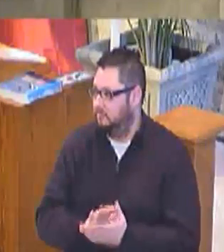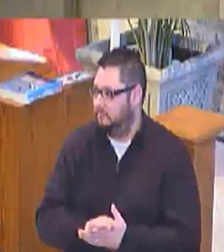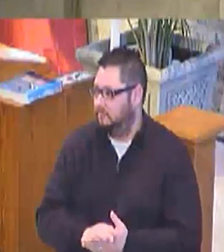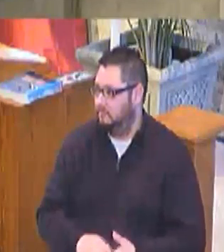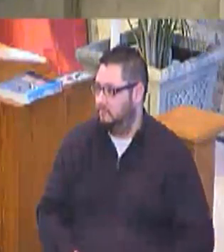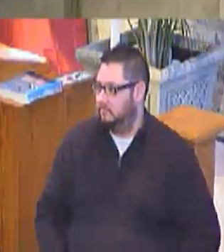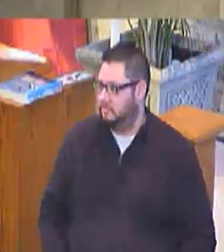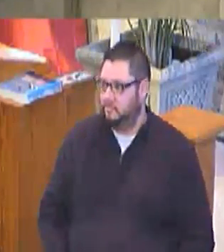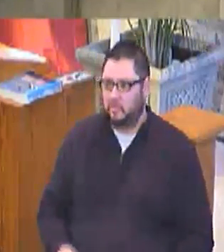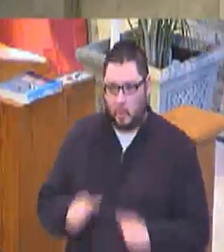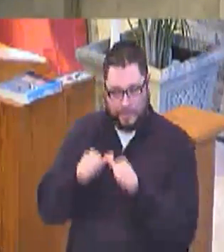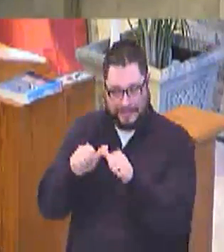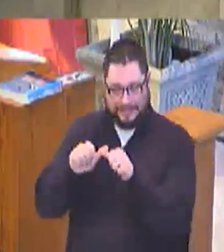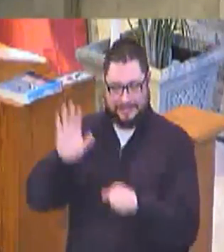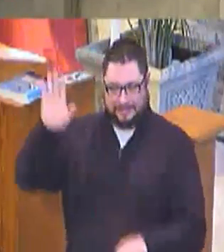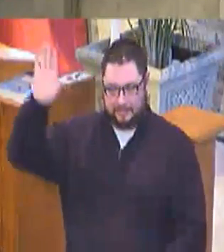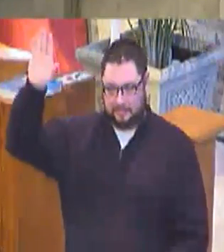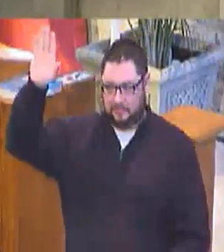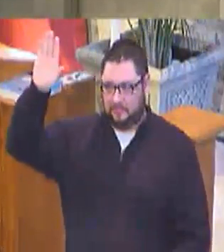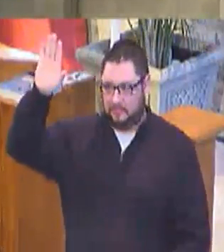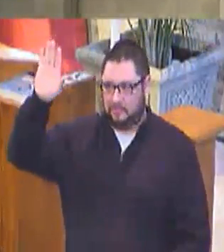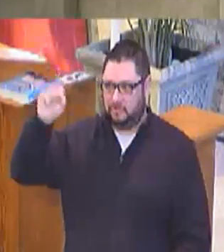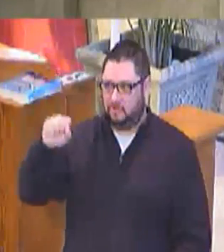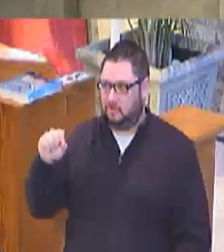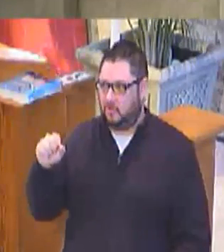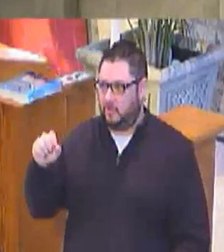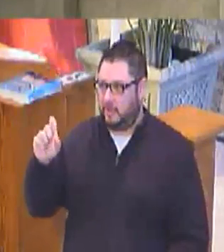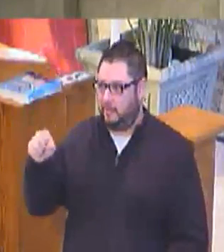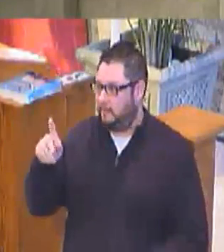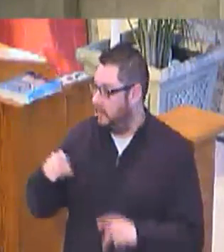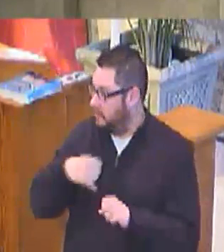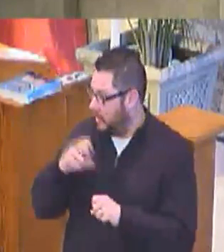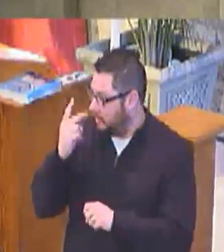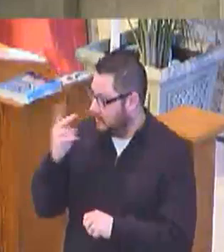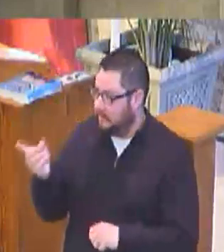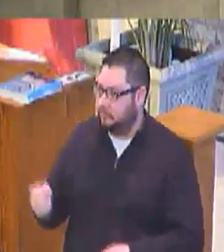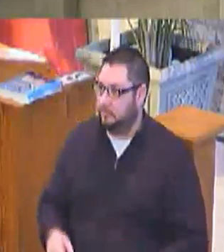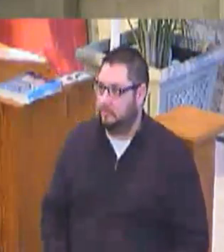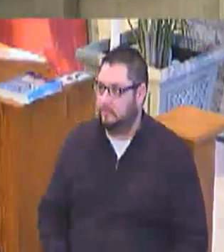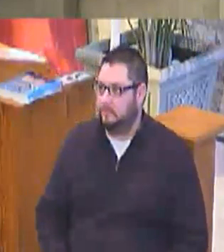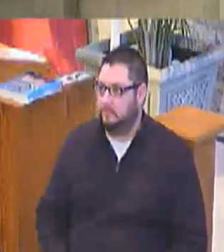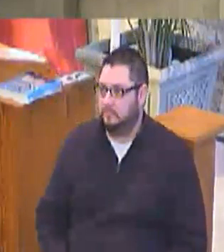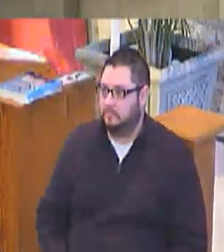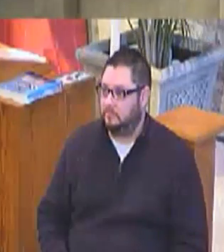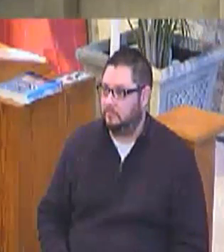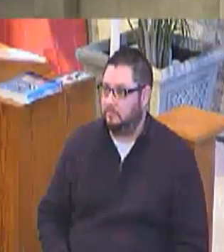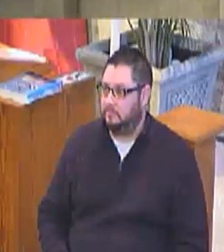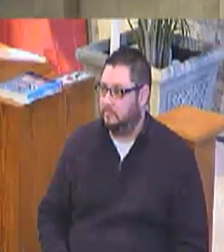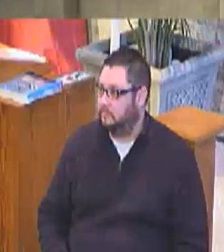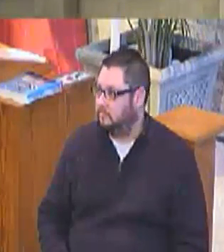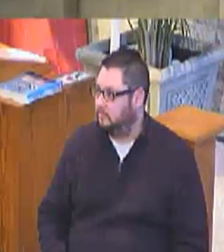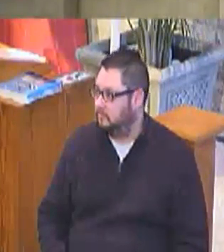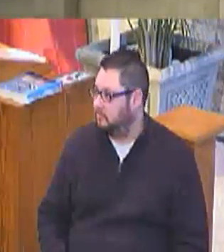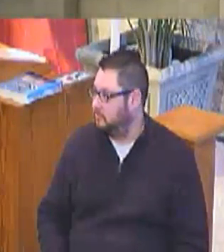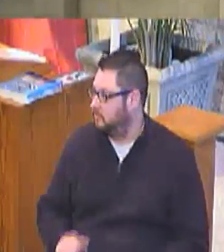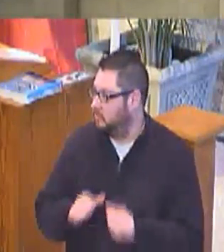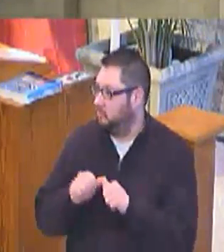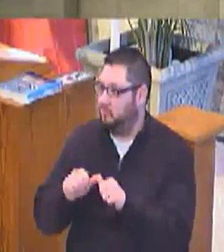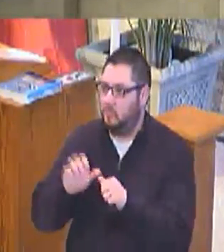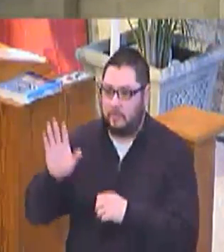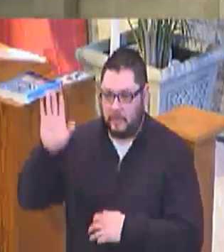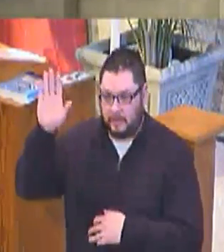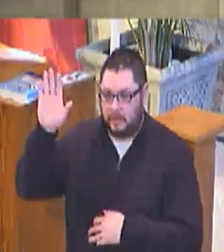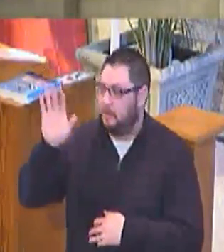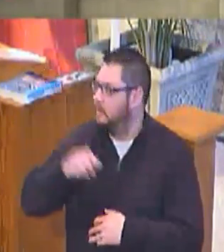Keep your hands up, please, until our ushers get to you. Keep your hands up, please, until our ushers get to